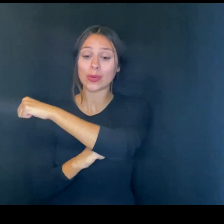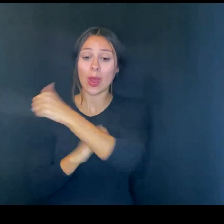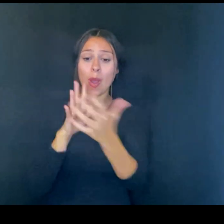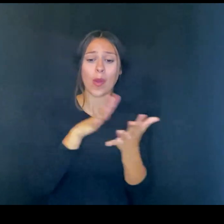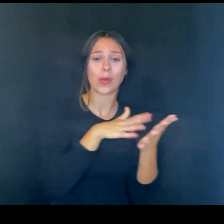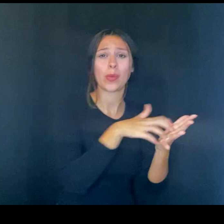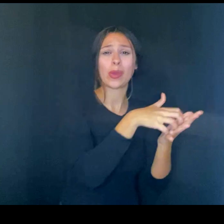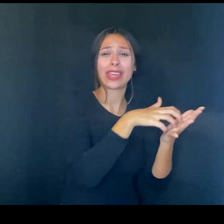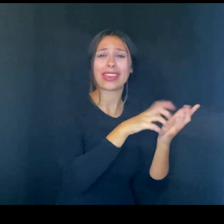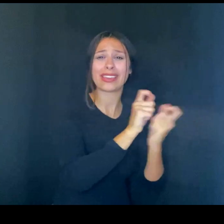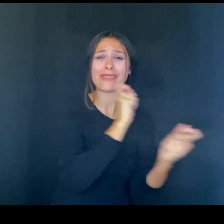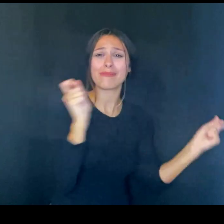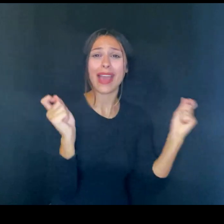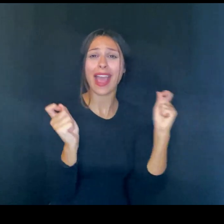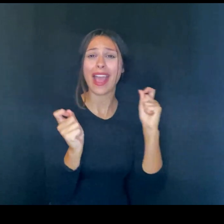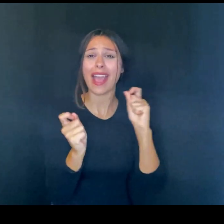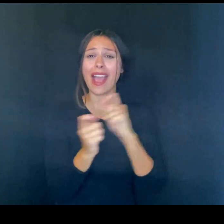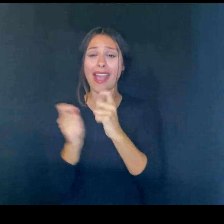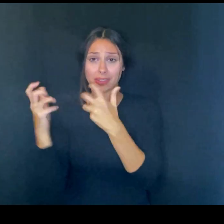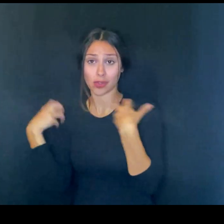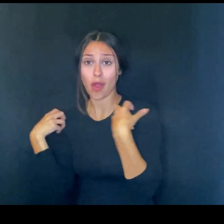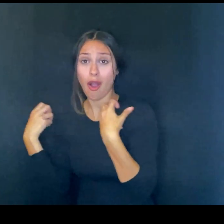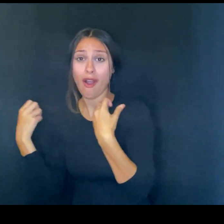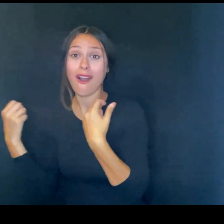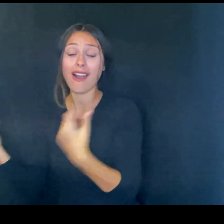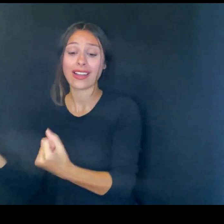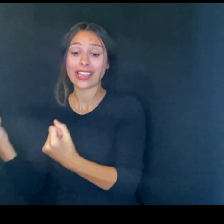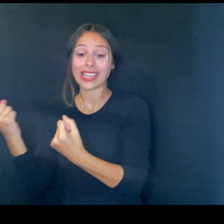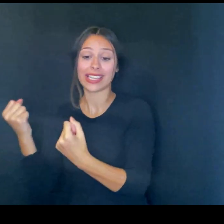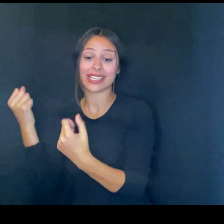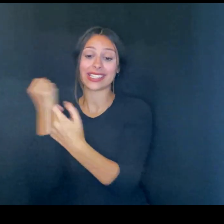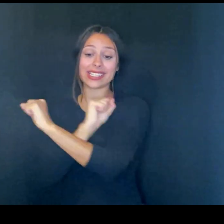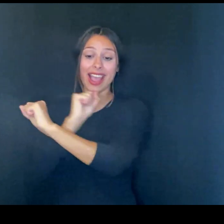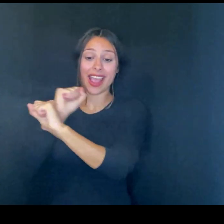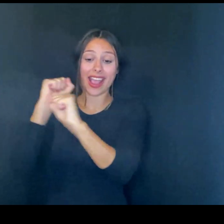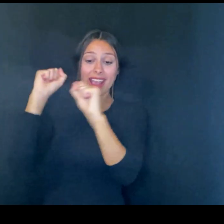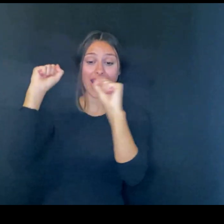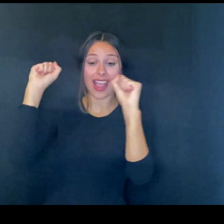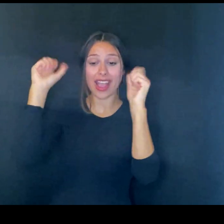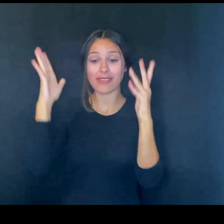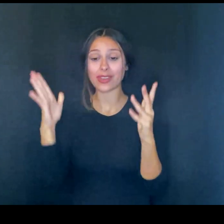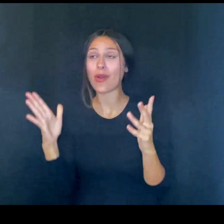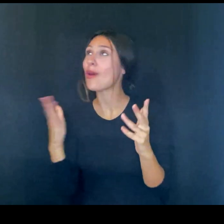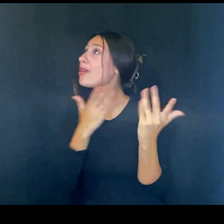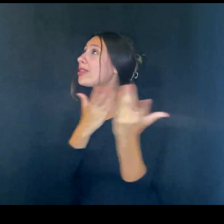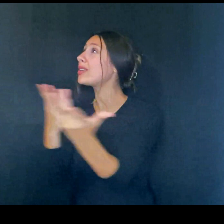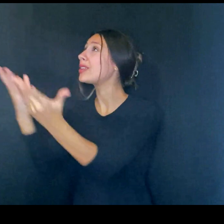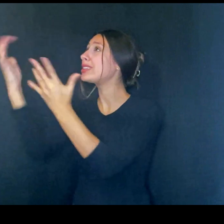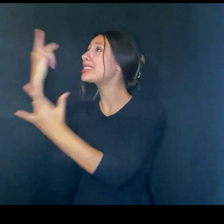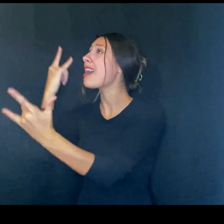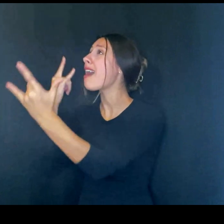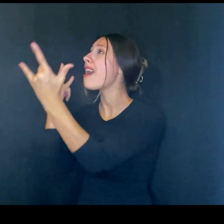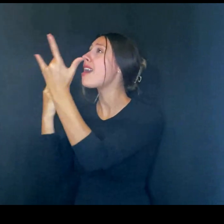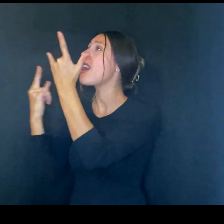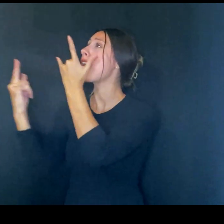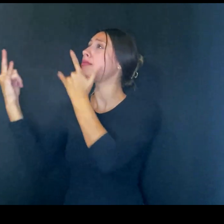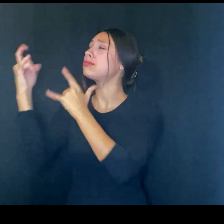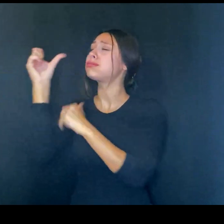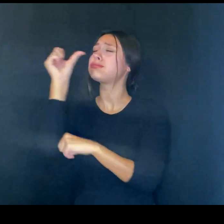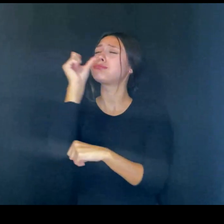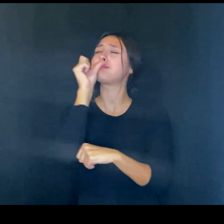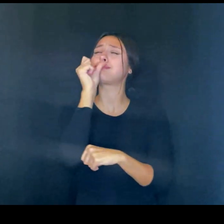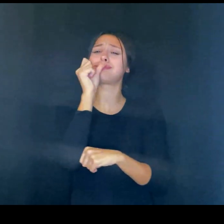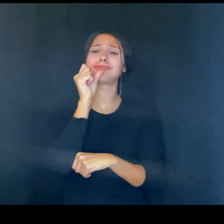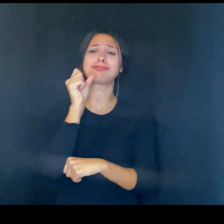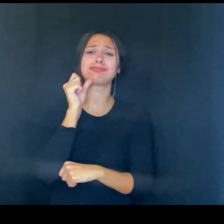Yes, God. The weak made strong in the Savior's love